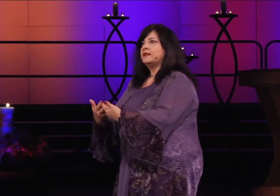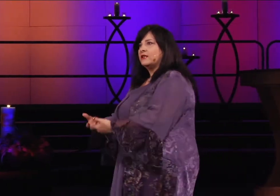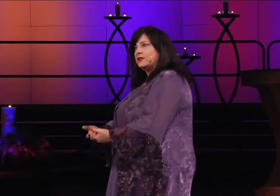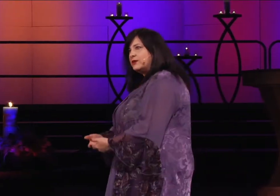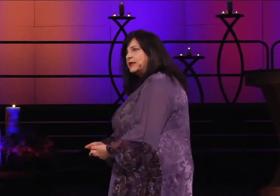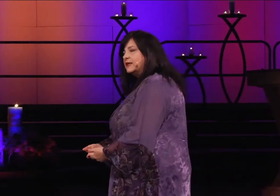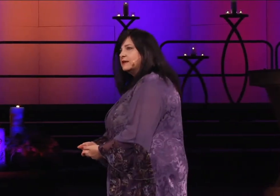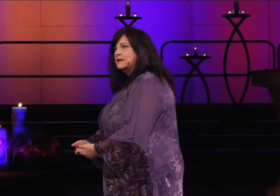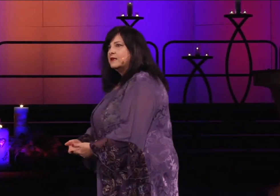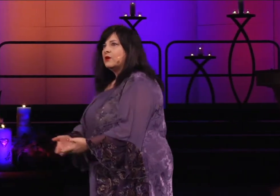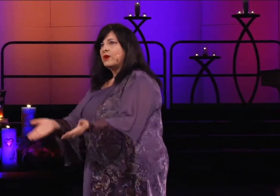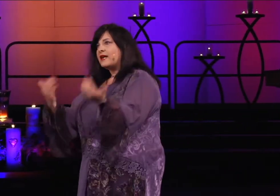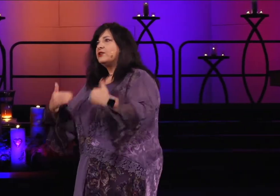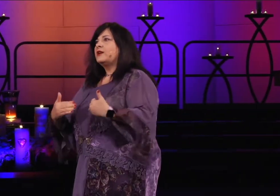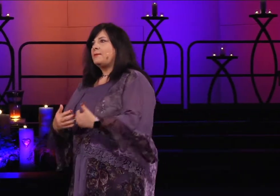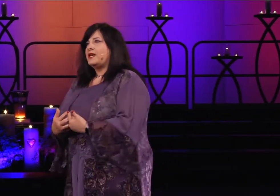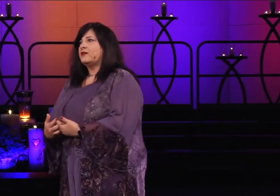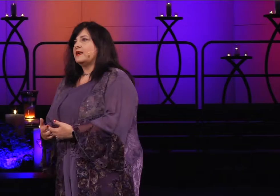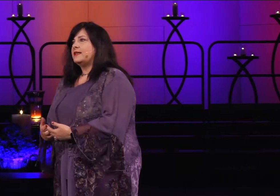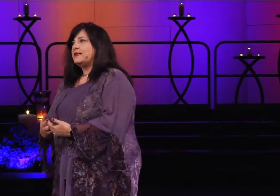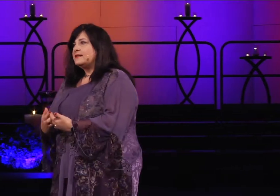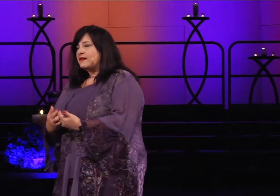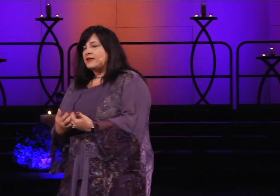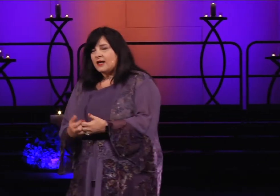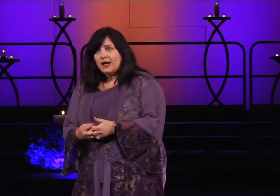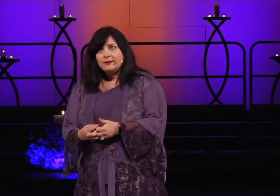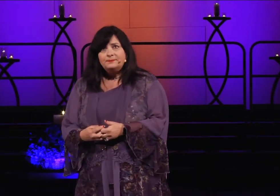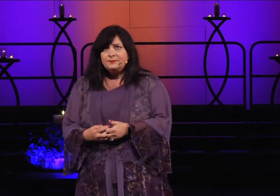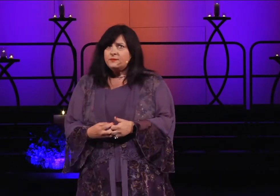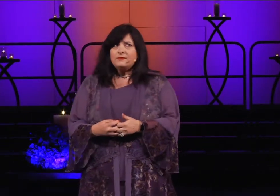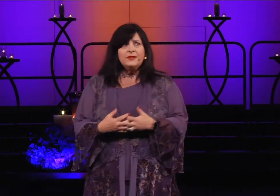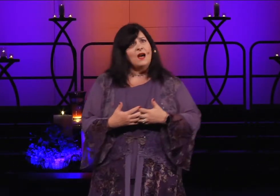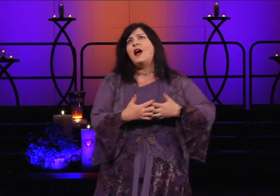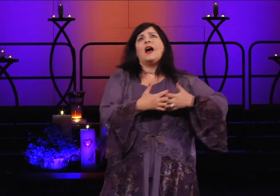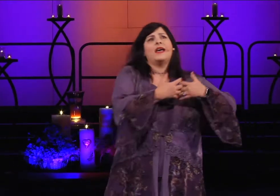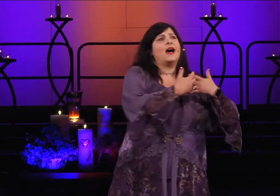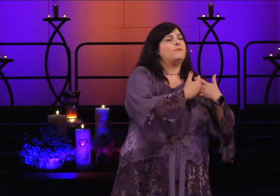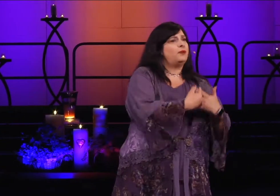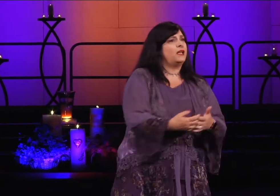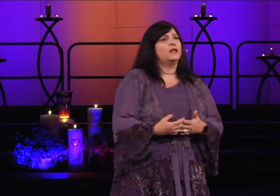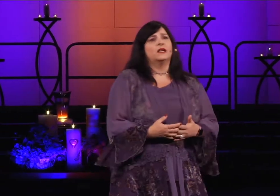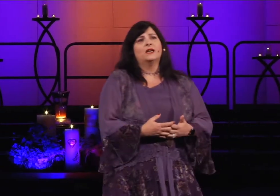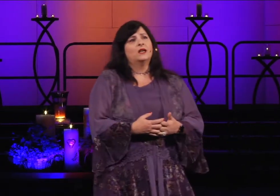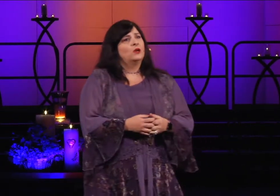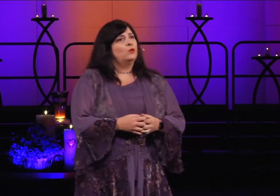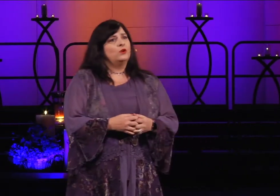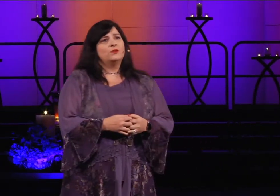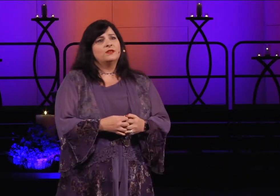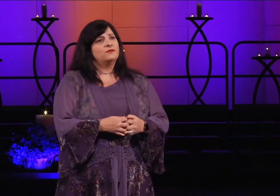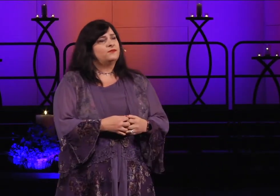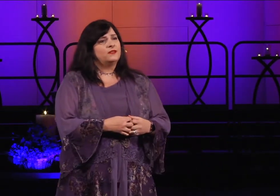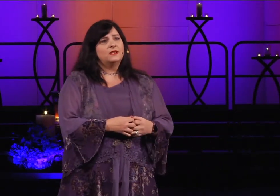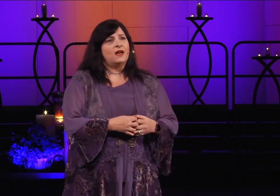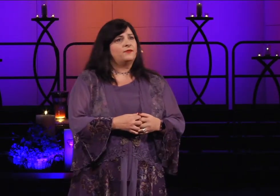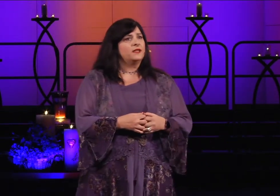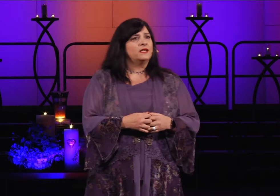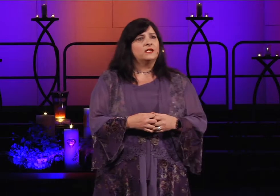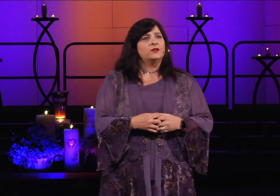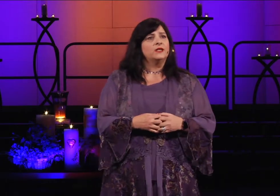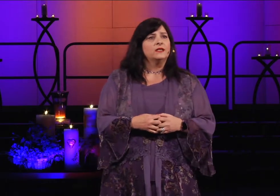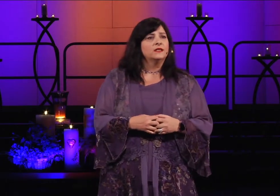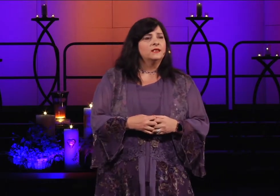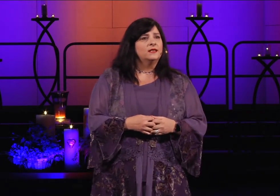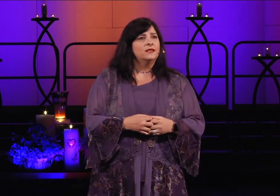not felt included. When I showed up here in 1979, I had big wounds of not